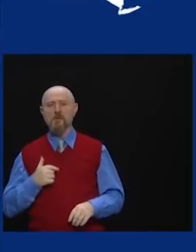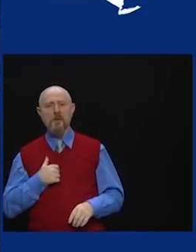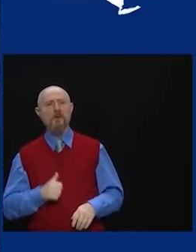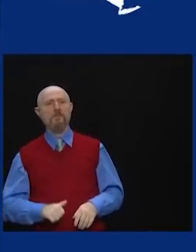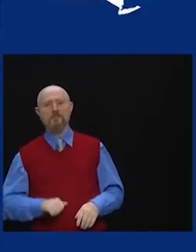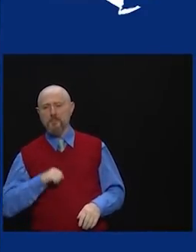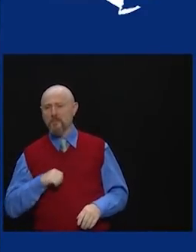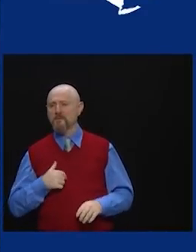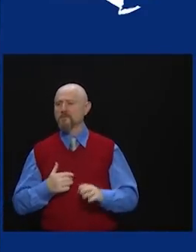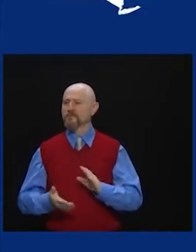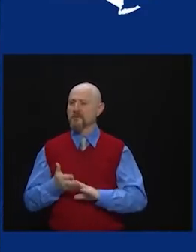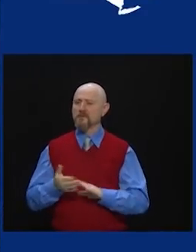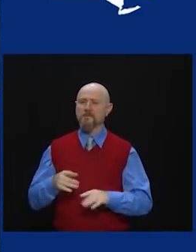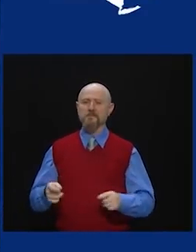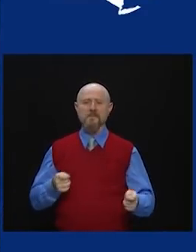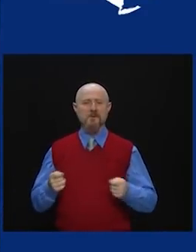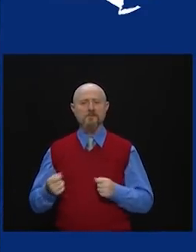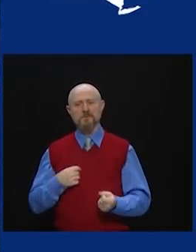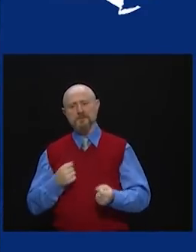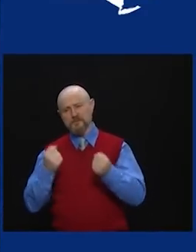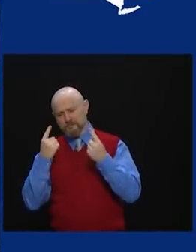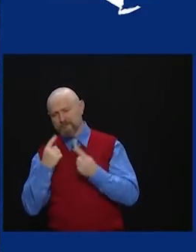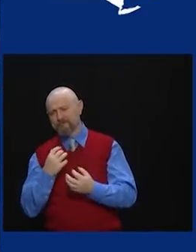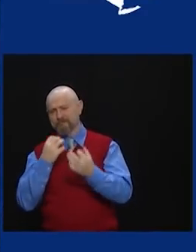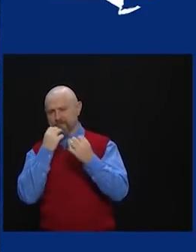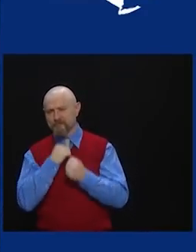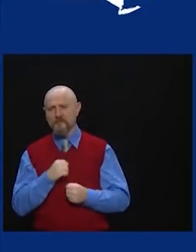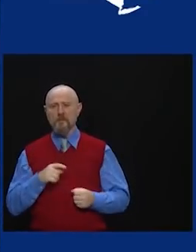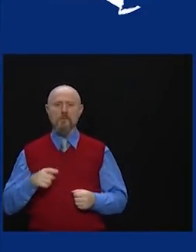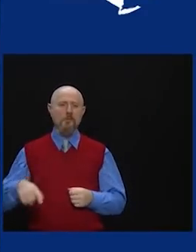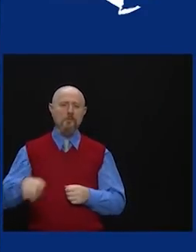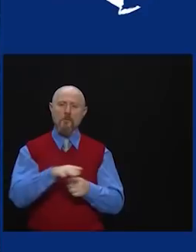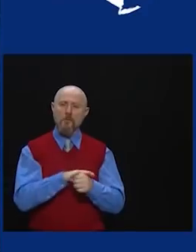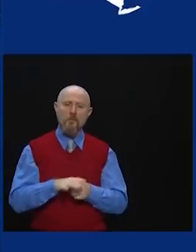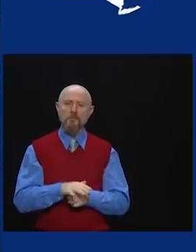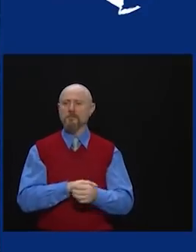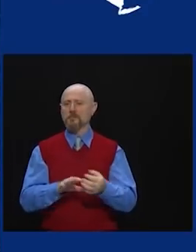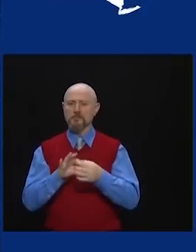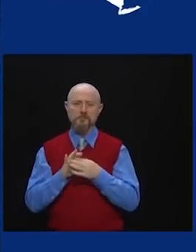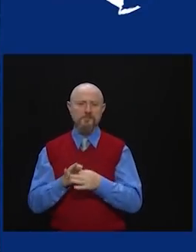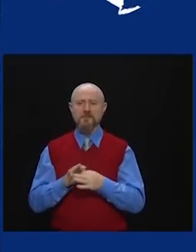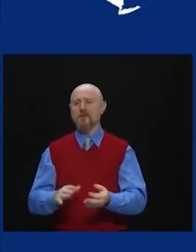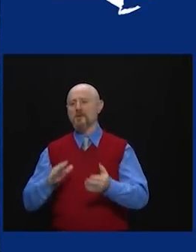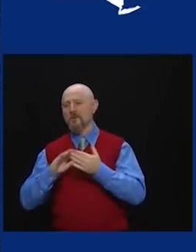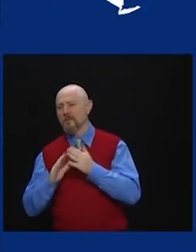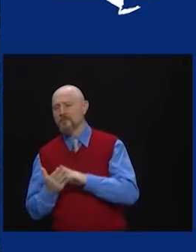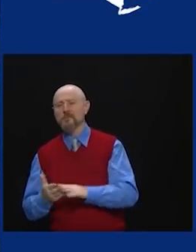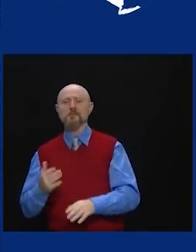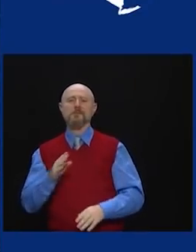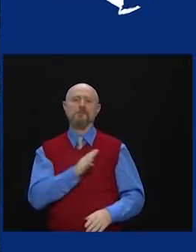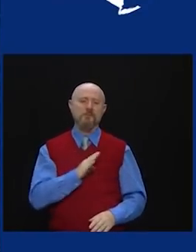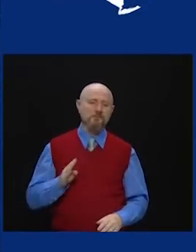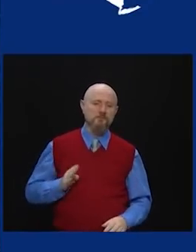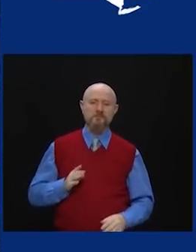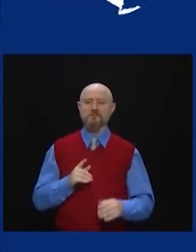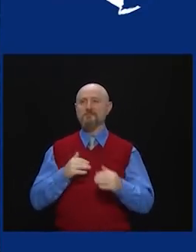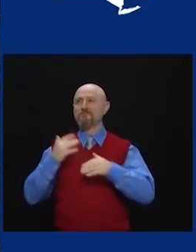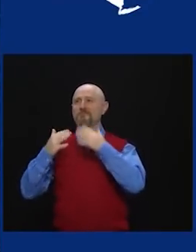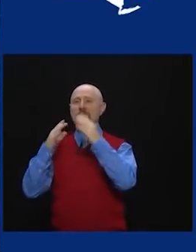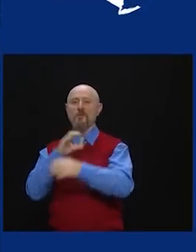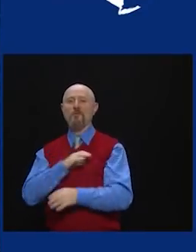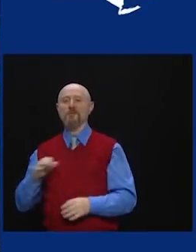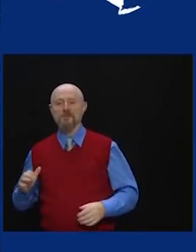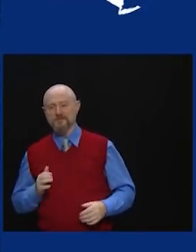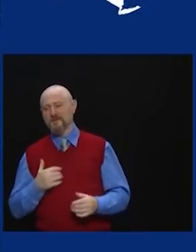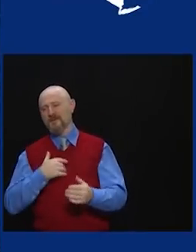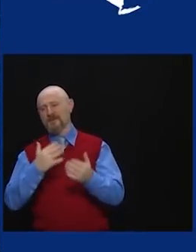value of these local relationships, from town boards on up to our members of Congress and certainly our senators. So I want to thank them for all they do. So let's recap.